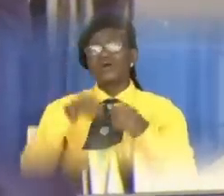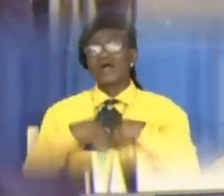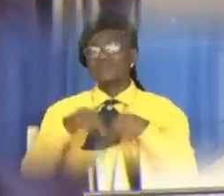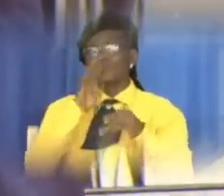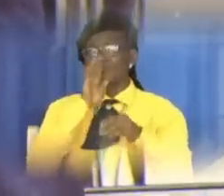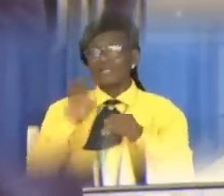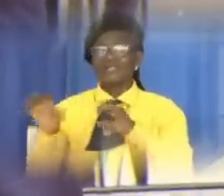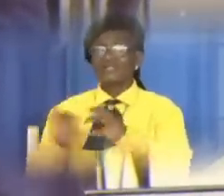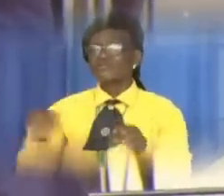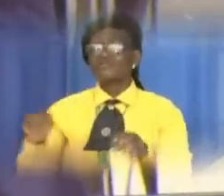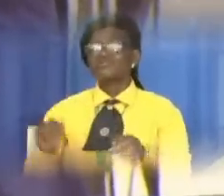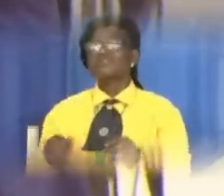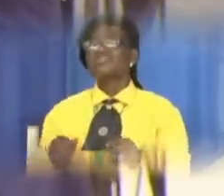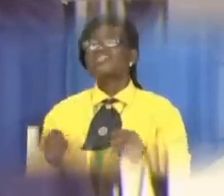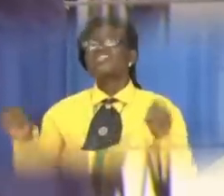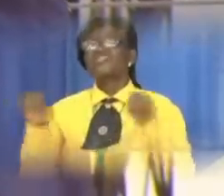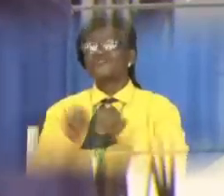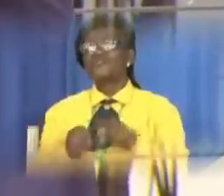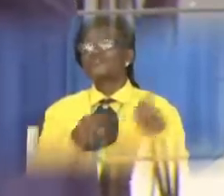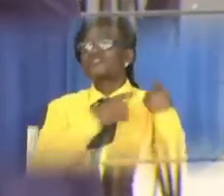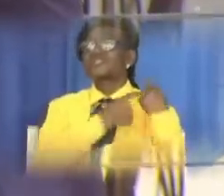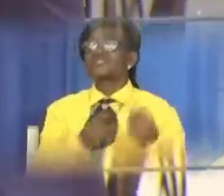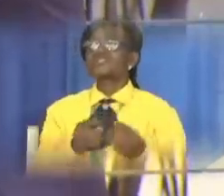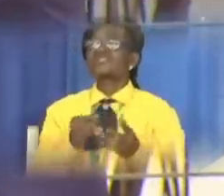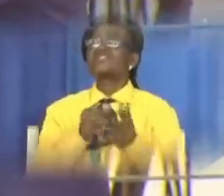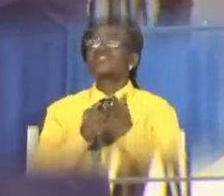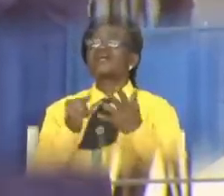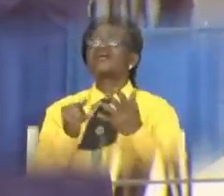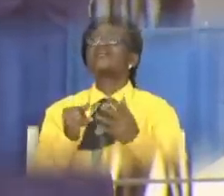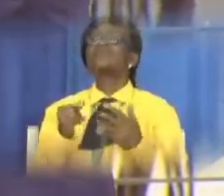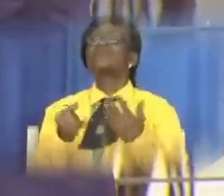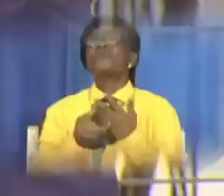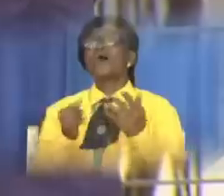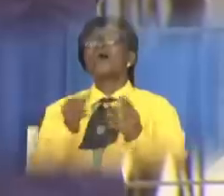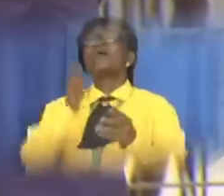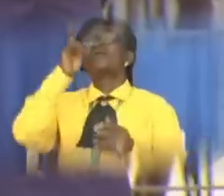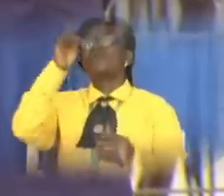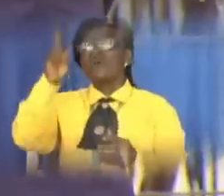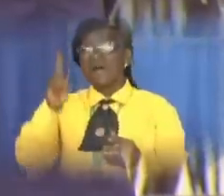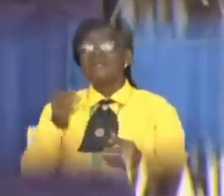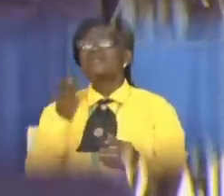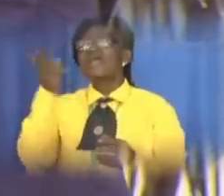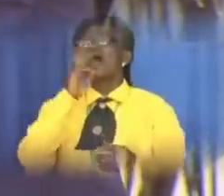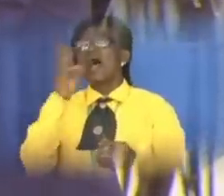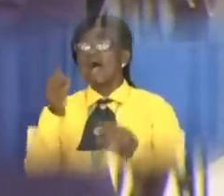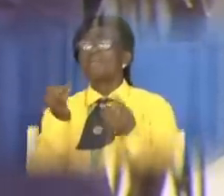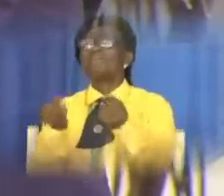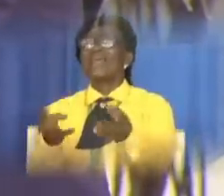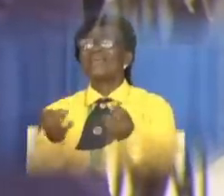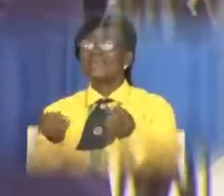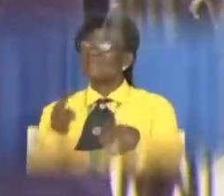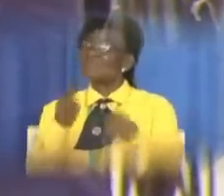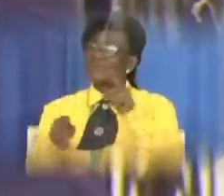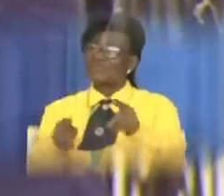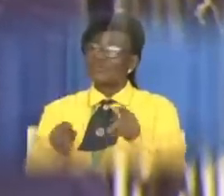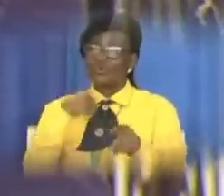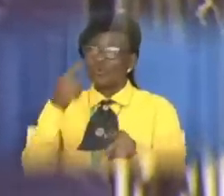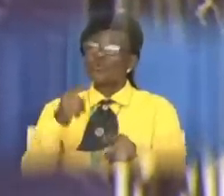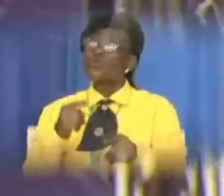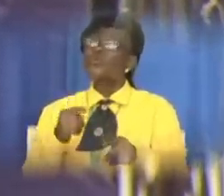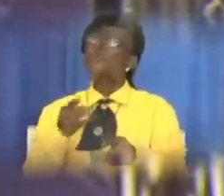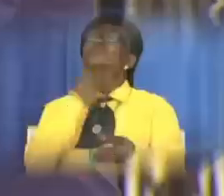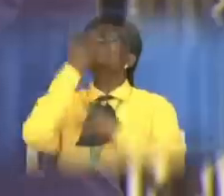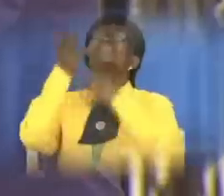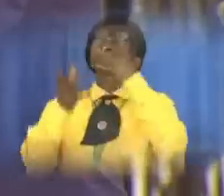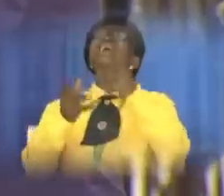January 1, there were many people who shouted Happy New Year who are no more now. Thank you for